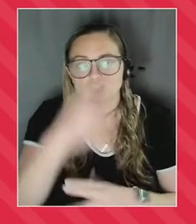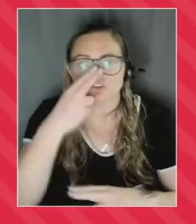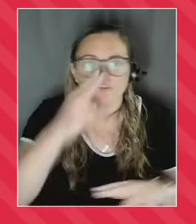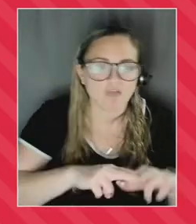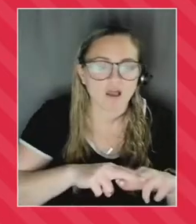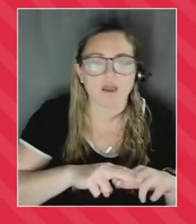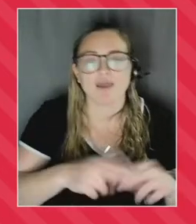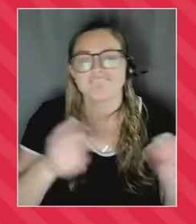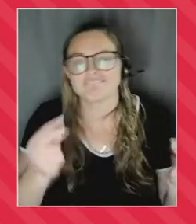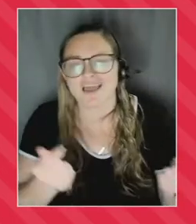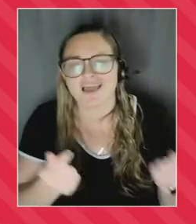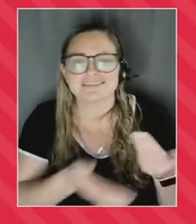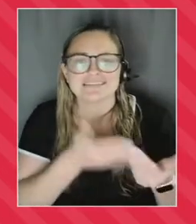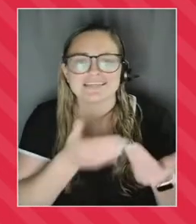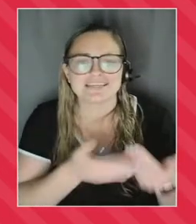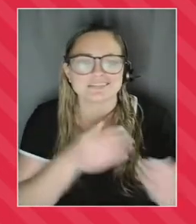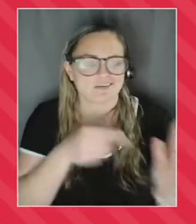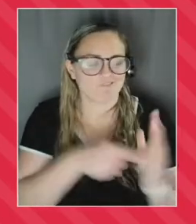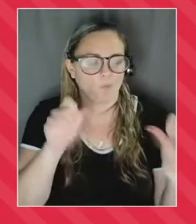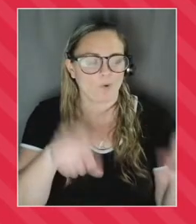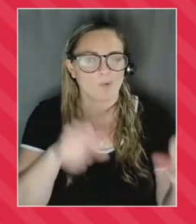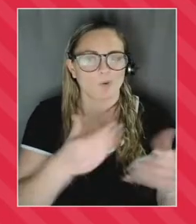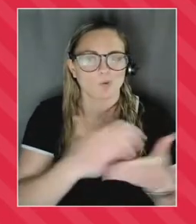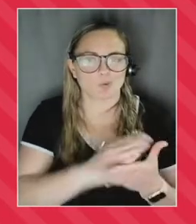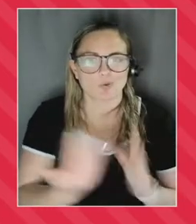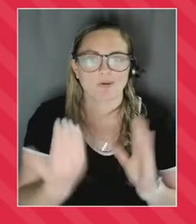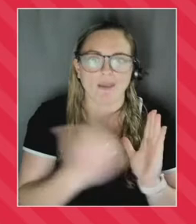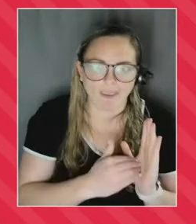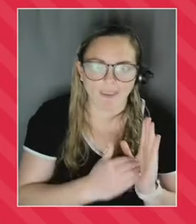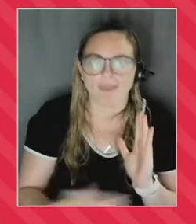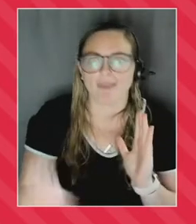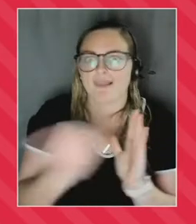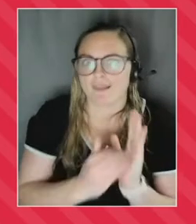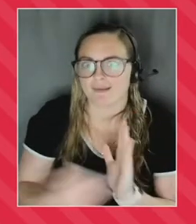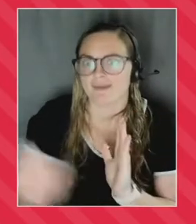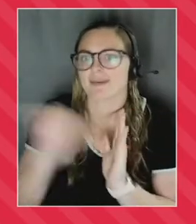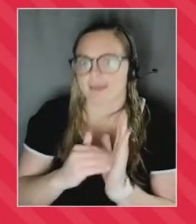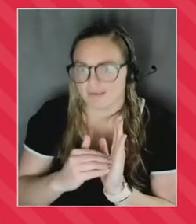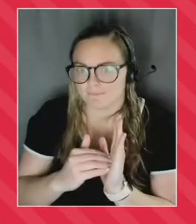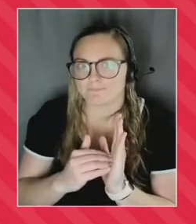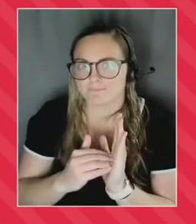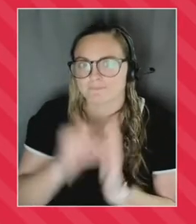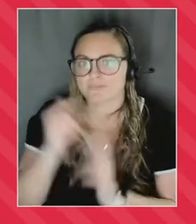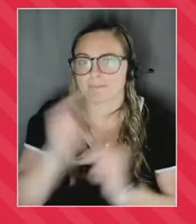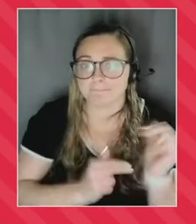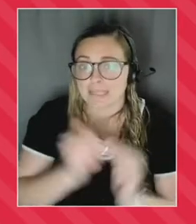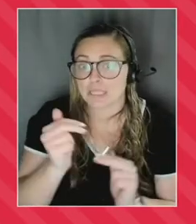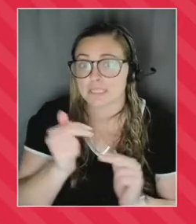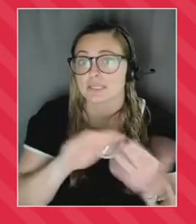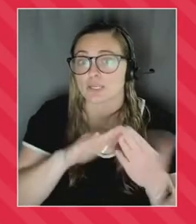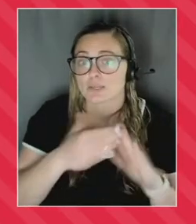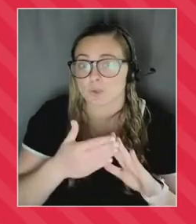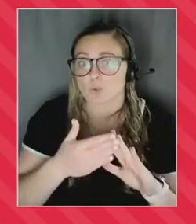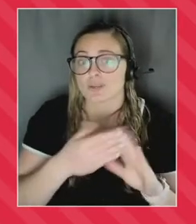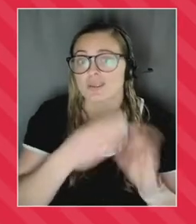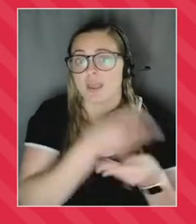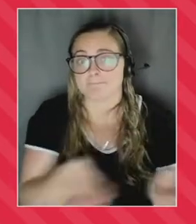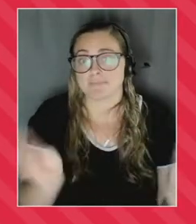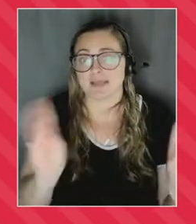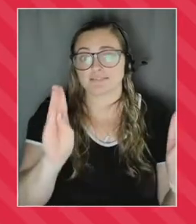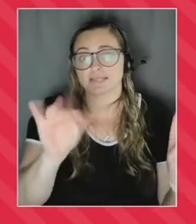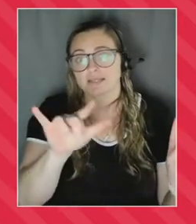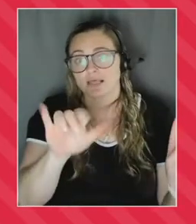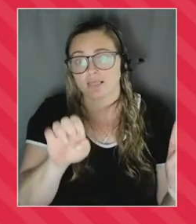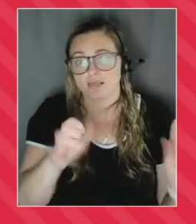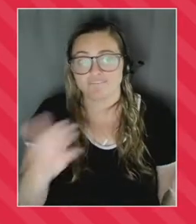fast, easy, and affordable to cook again and again. Building community and passing the love. Here